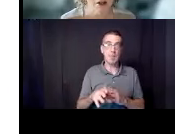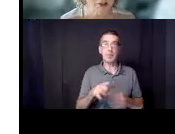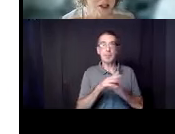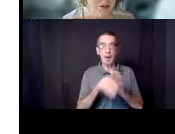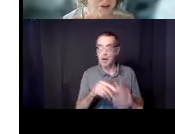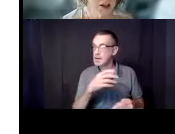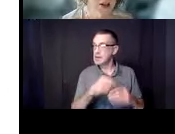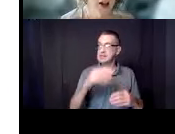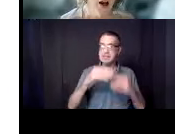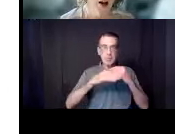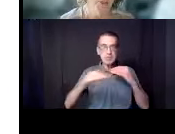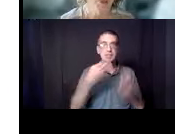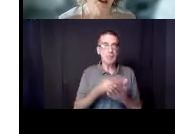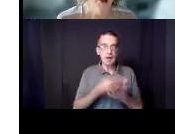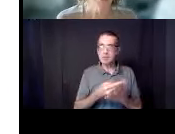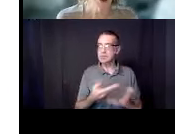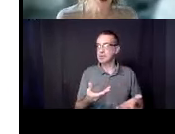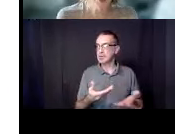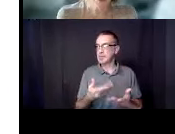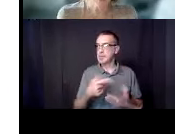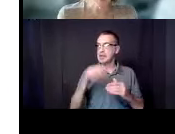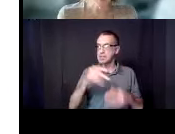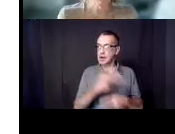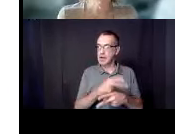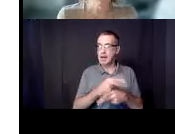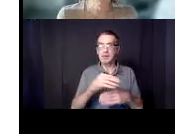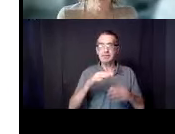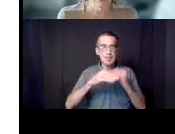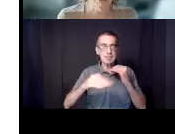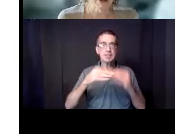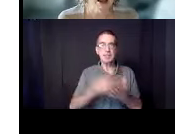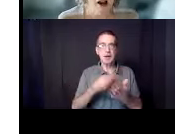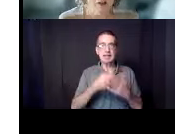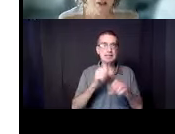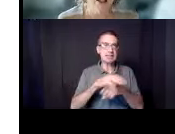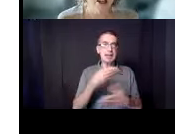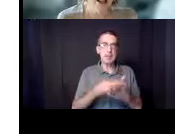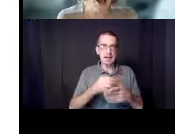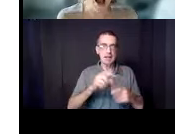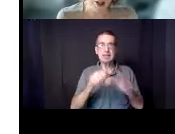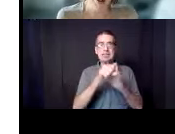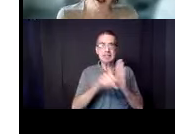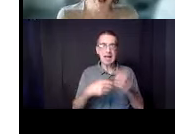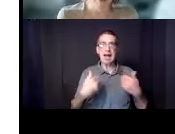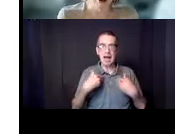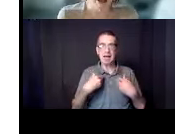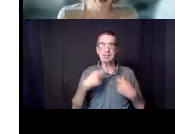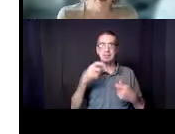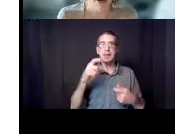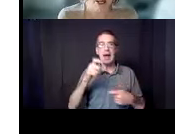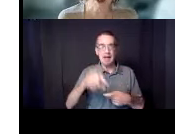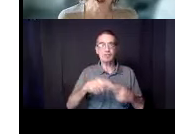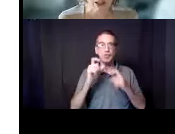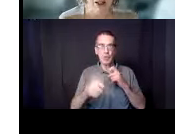Care Stabilization Fund. The Child Care Stabilization Fund is sending money out. The state has to grant that